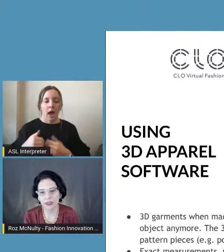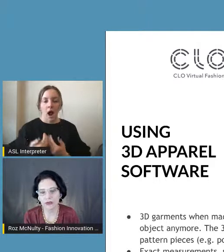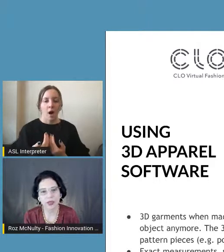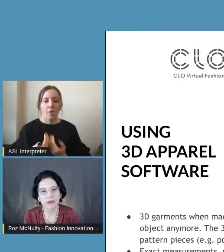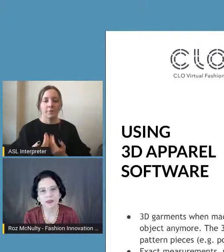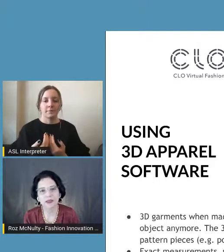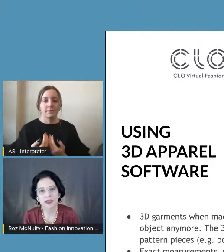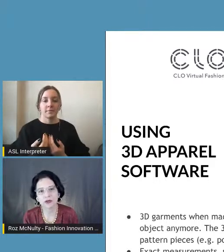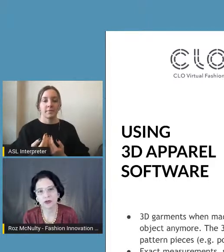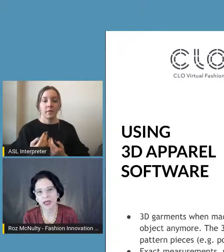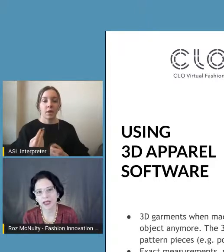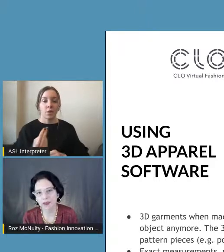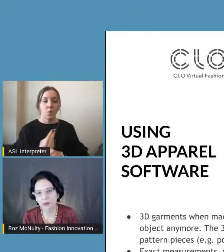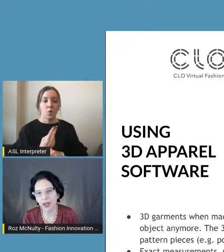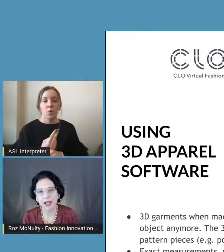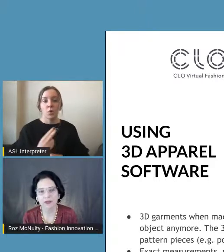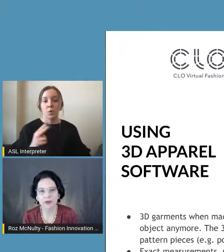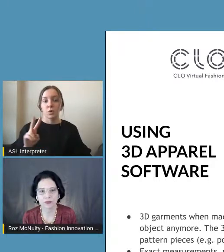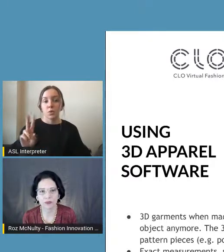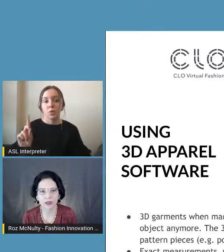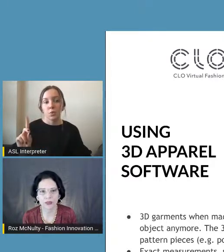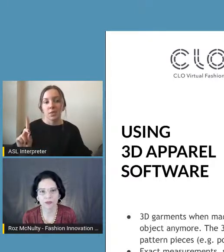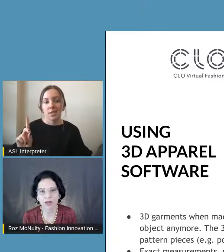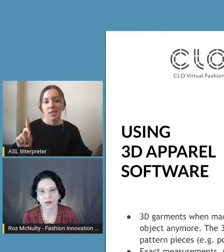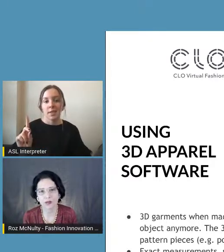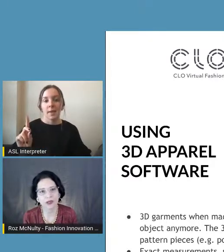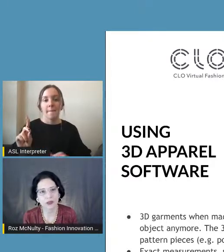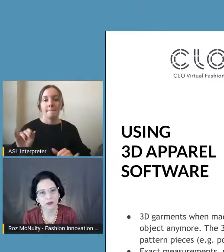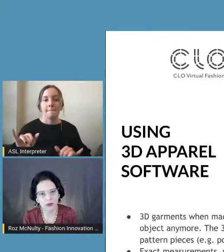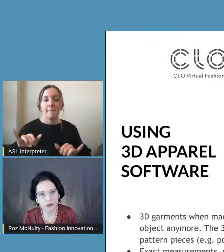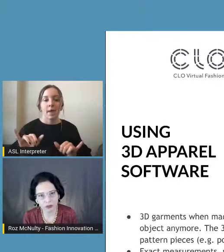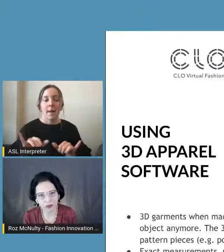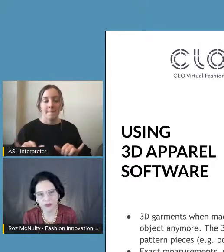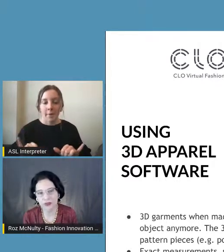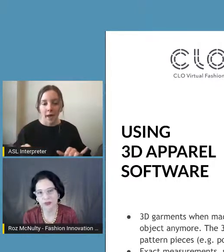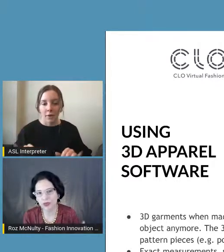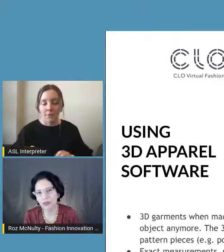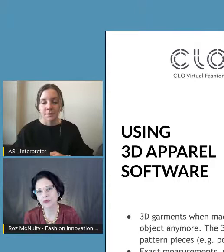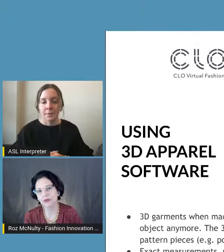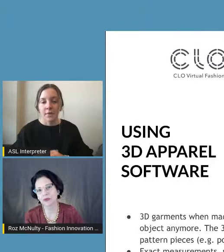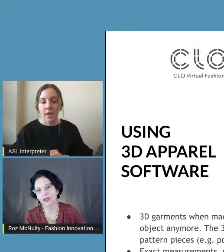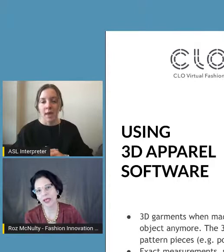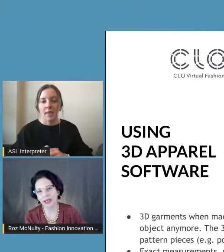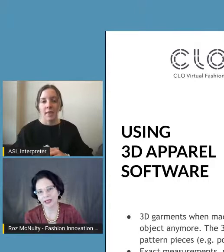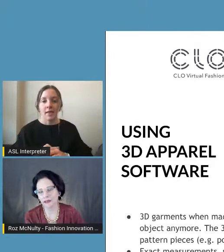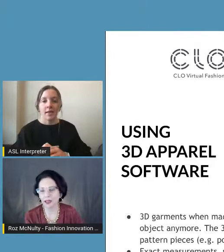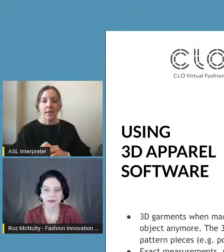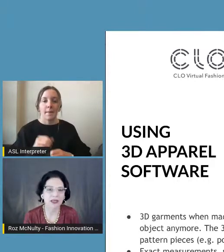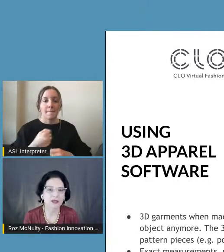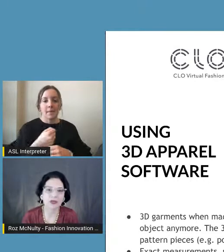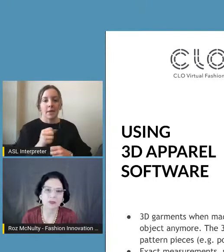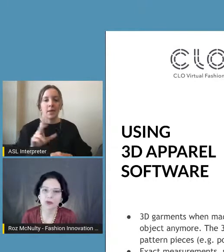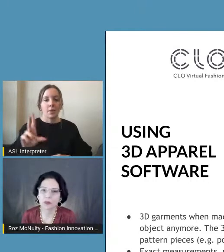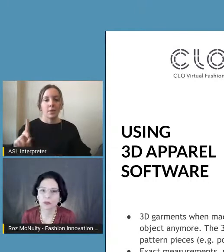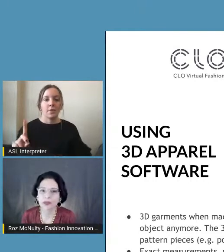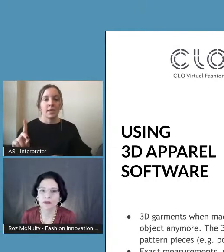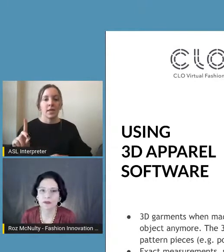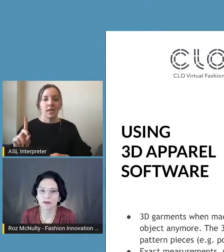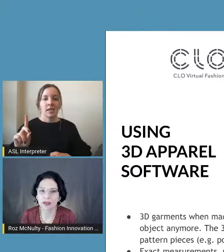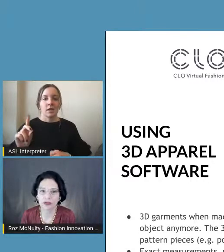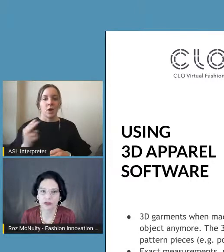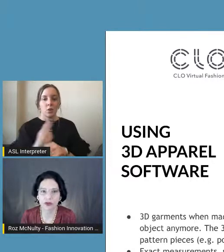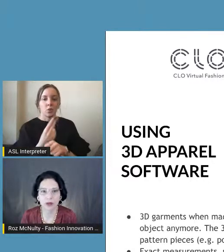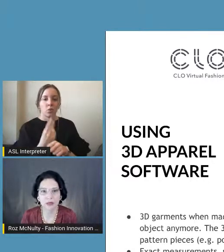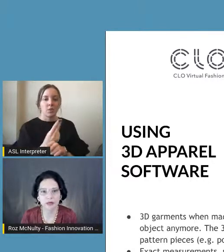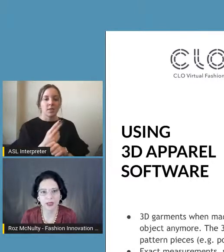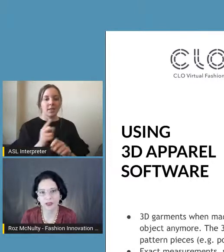a 3D drape, and then you're adding the math of the way the fabric looks, drapes, and then you can put prints